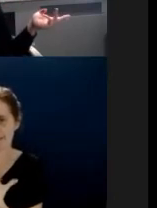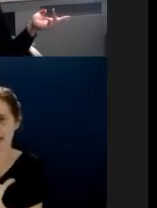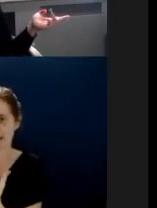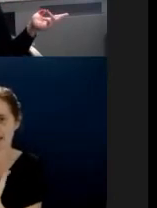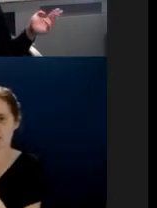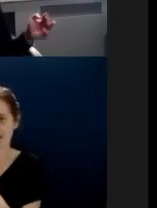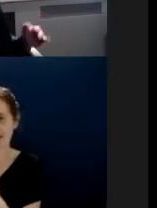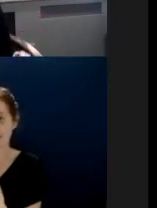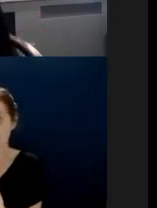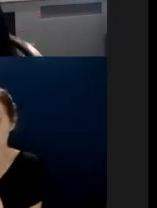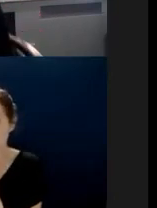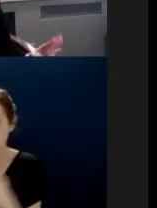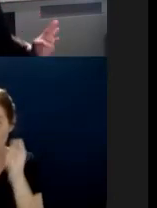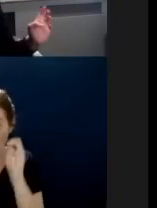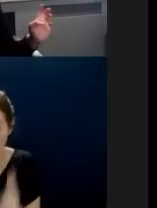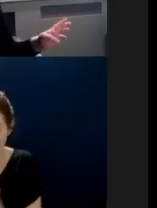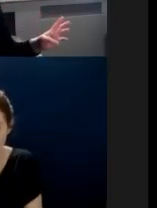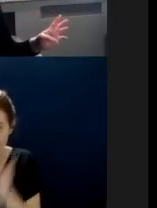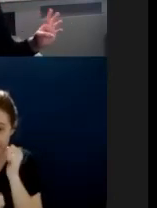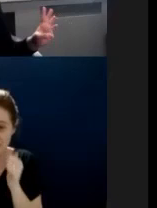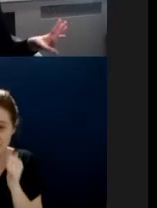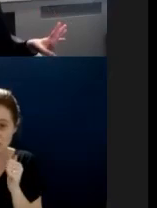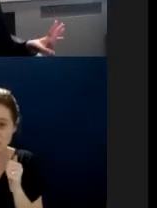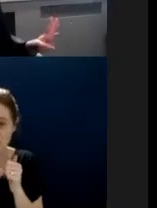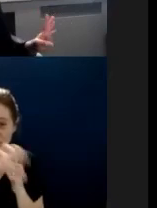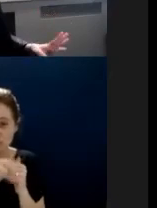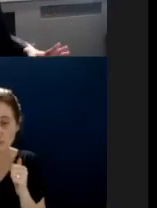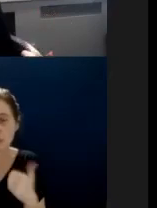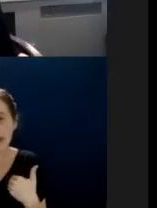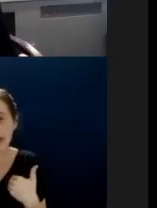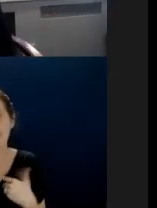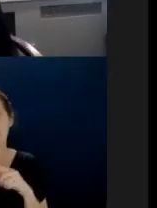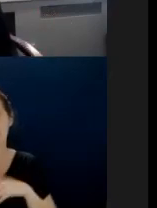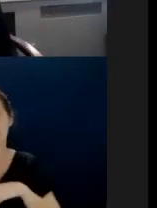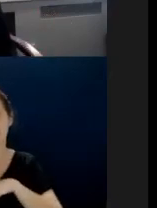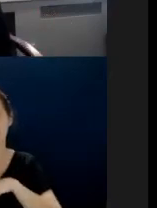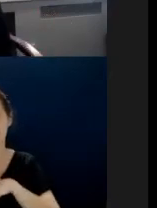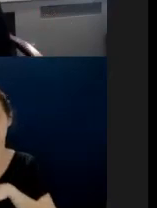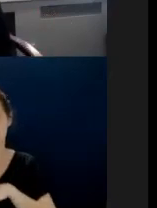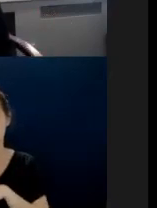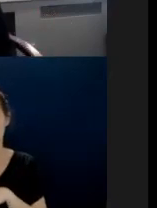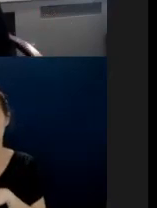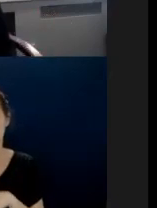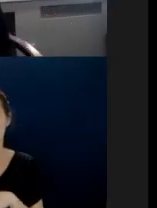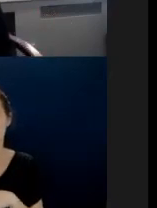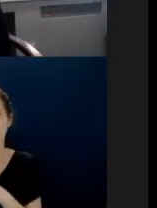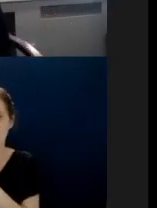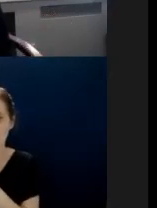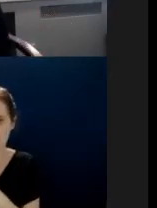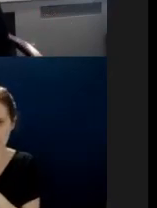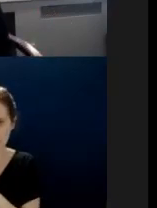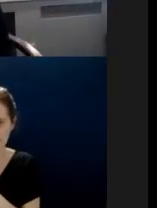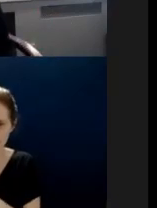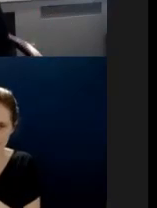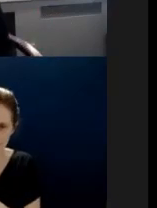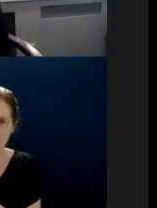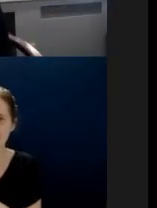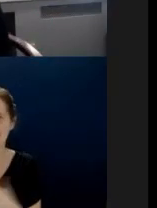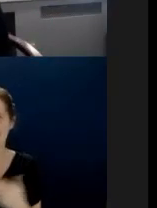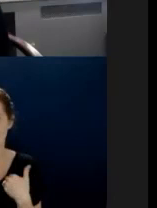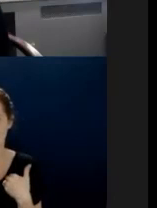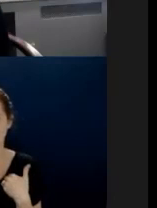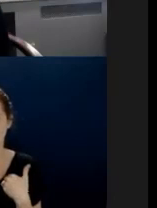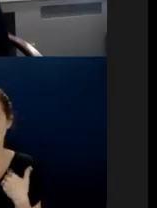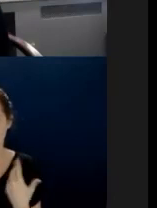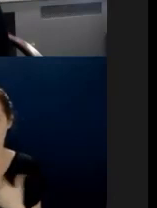It's preferable for each one to have an AutoMark, but each polling location at least has to have at